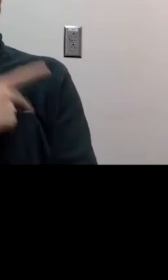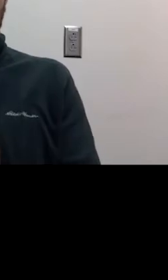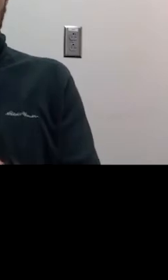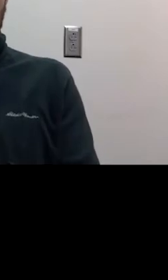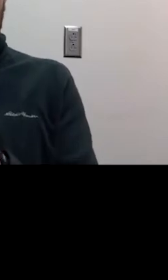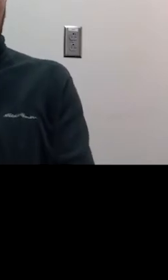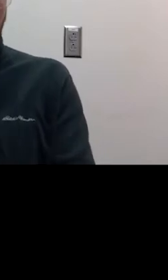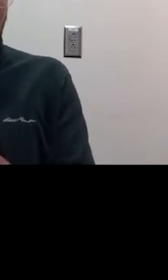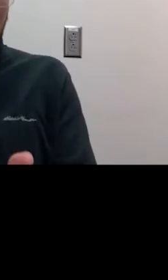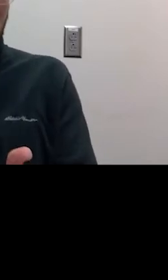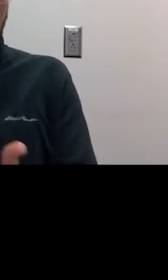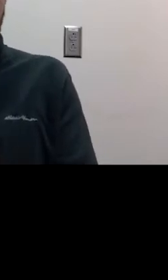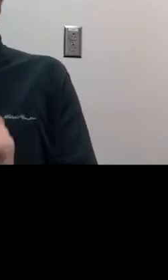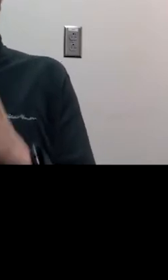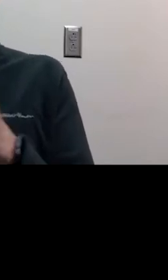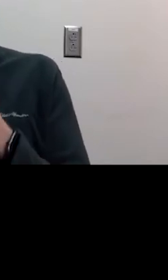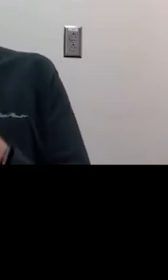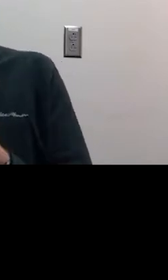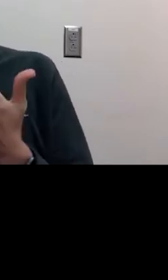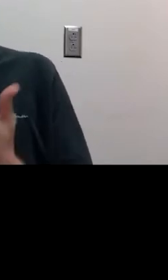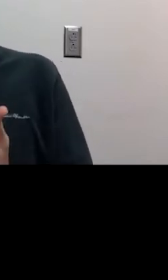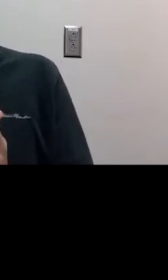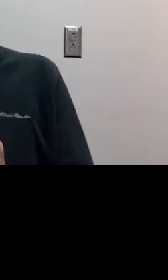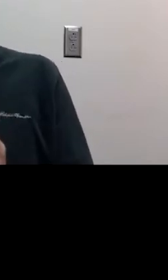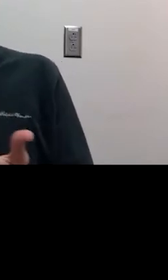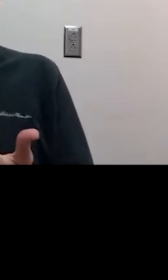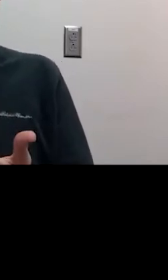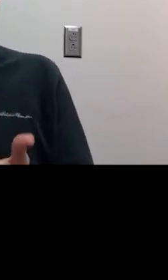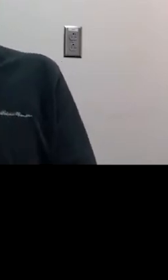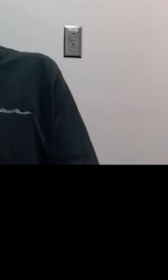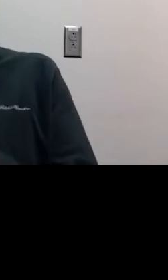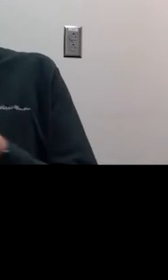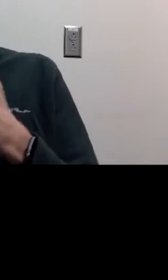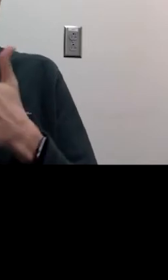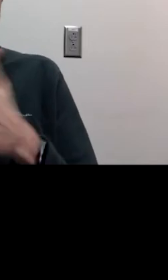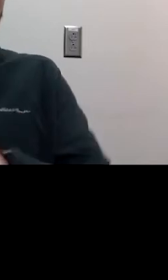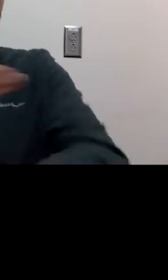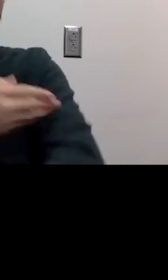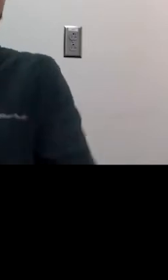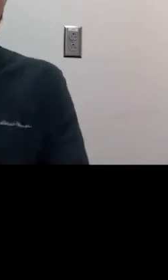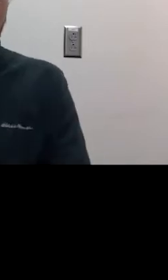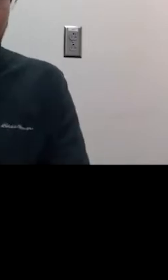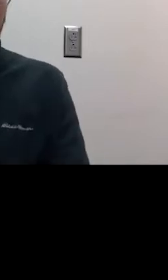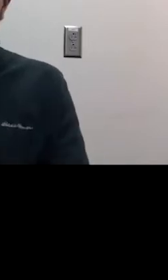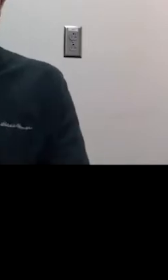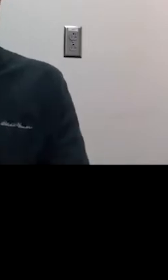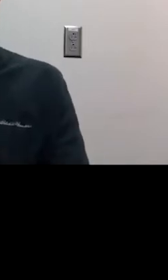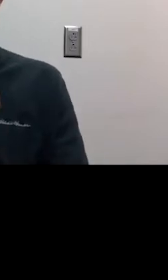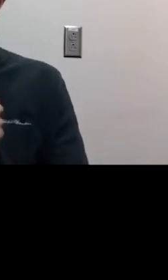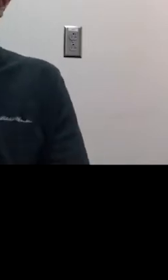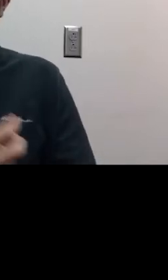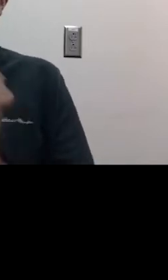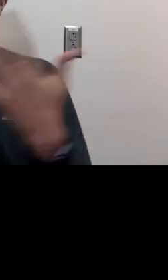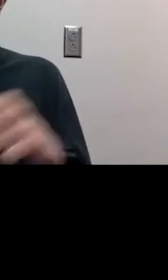other add-ons that I think so fundamentally shape health outcomes. But yeah, we got a lot of work to do.